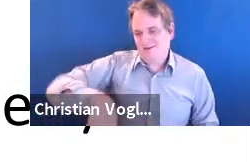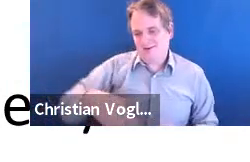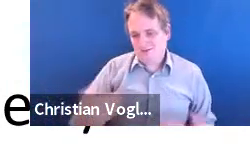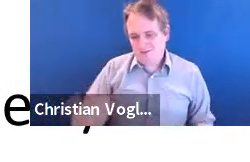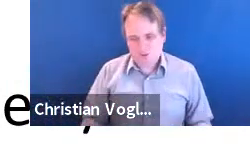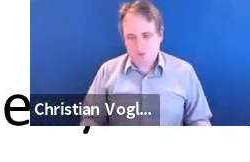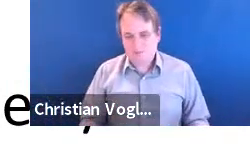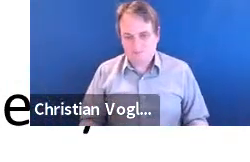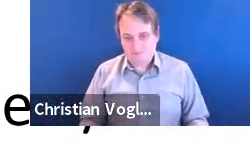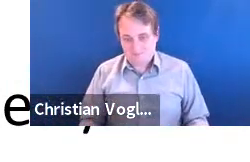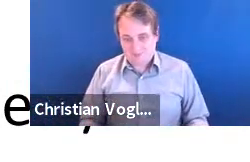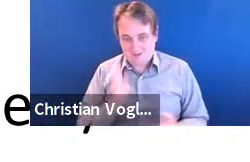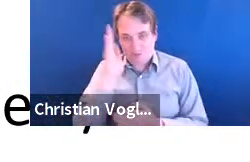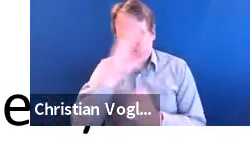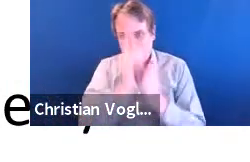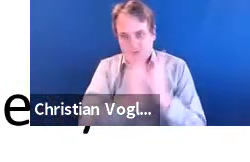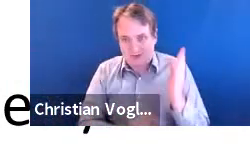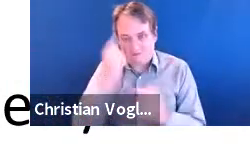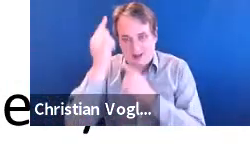passengers.